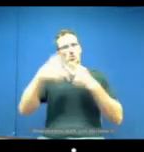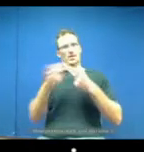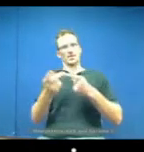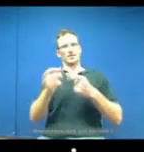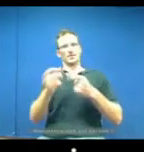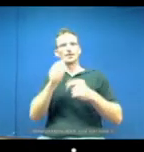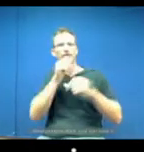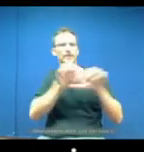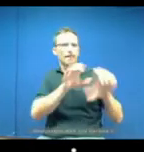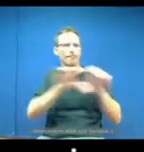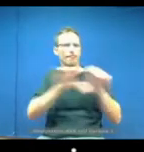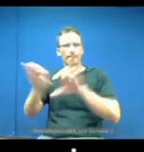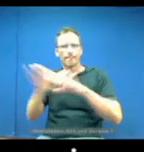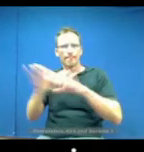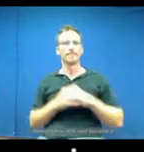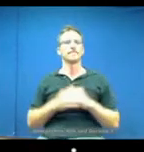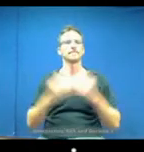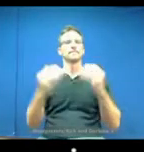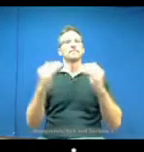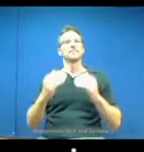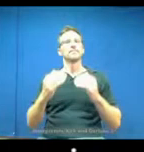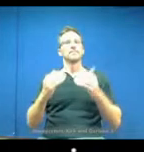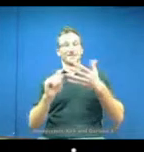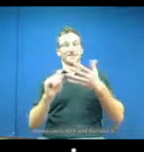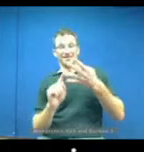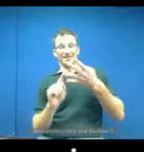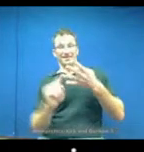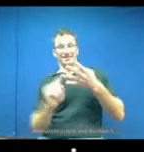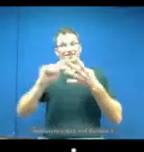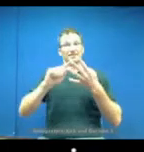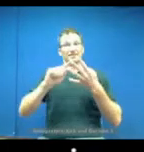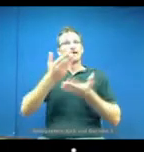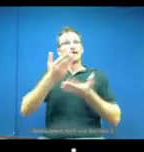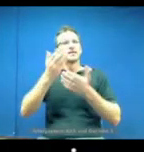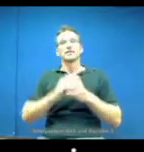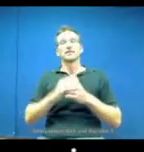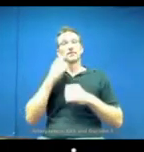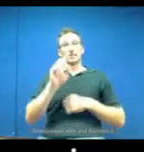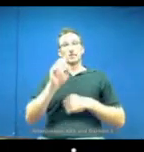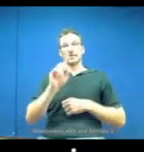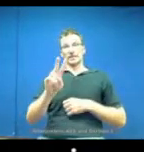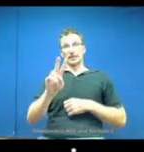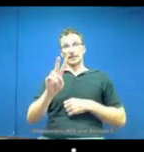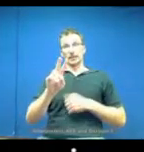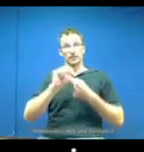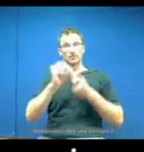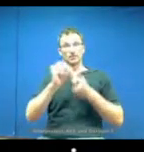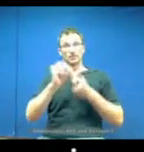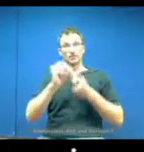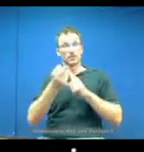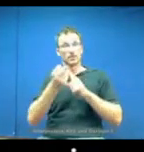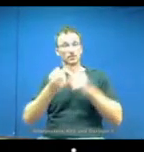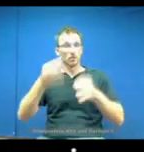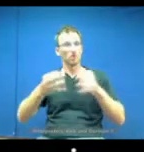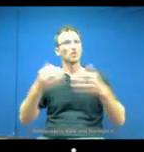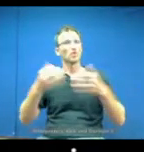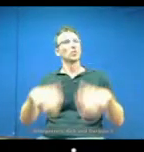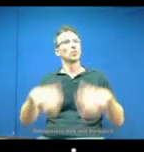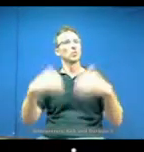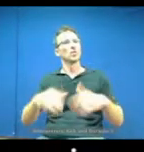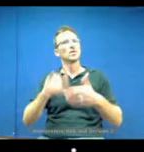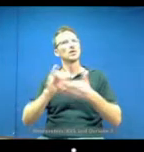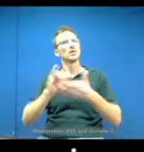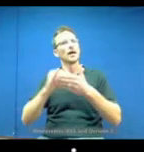Going back to evidence, in a domestic violence case, evidence will obviously include testimony from the parties, but